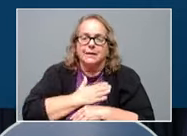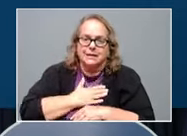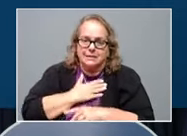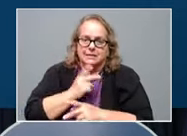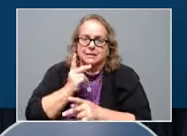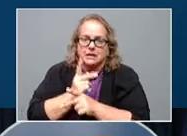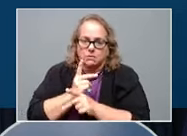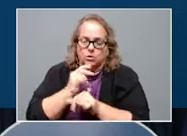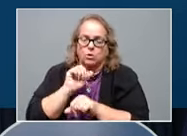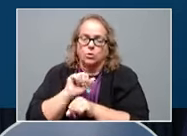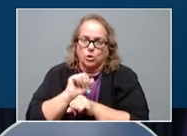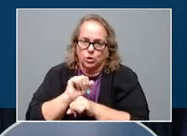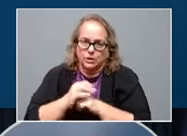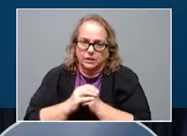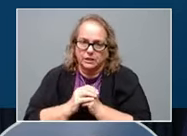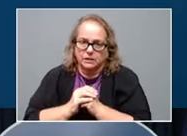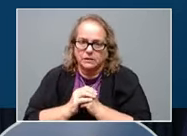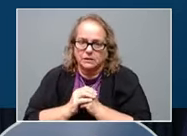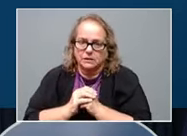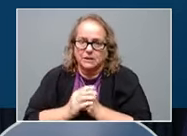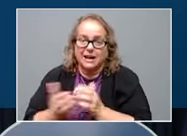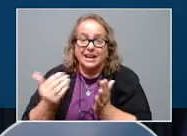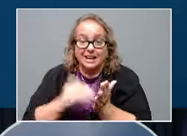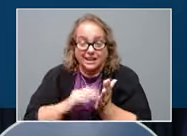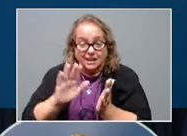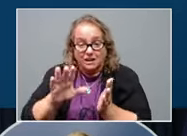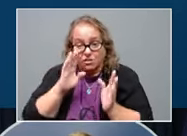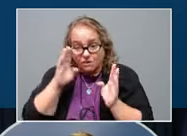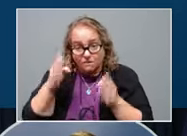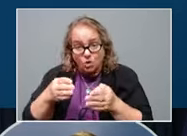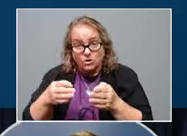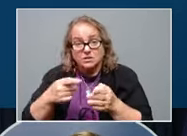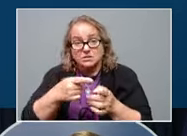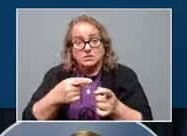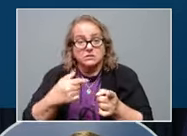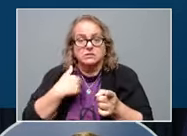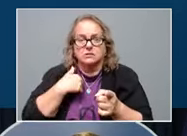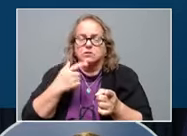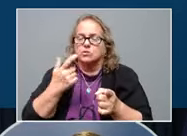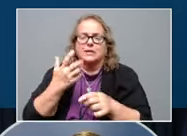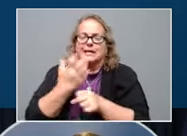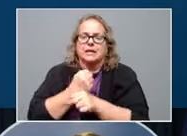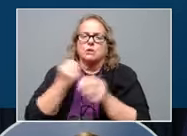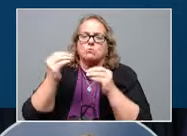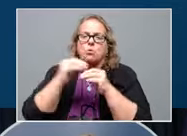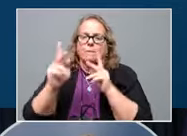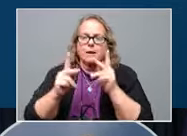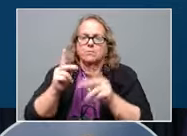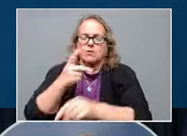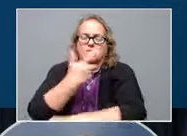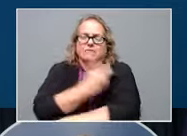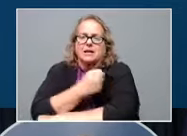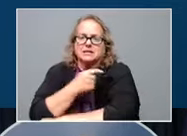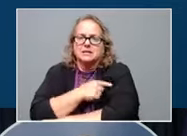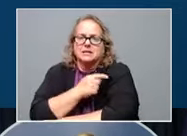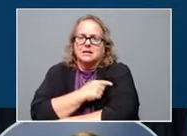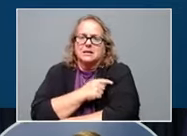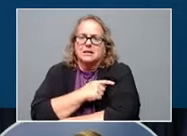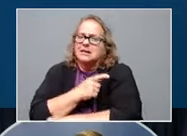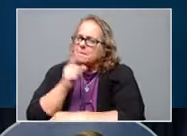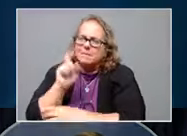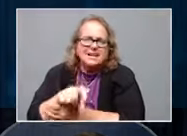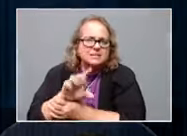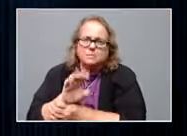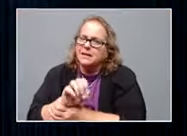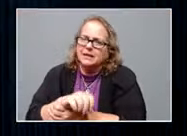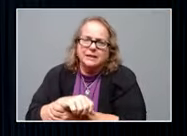And again, the focus has been on getting more people vaccinated. It's got to be on getting more people vaccinated. But I want